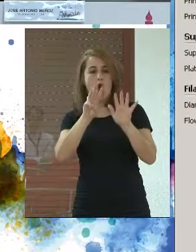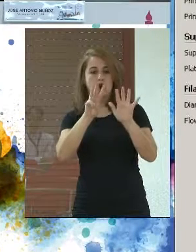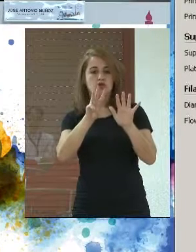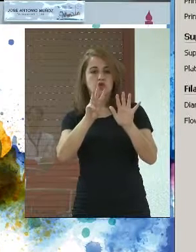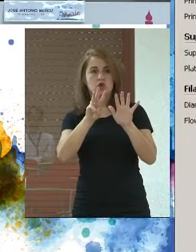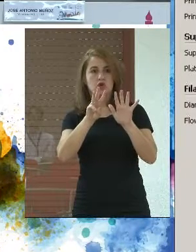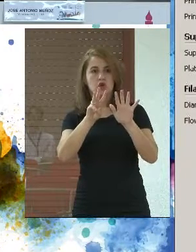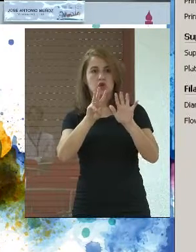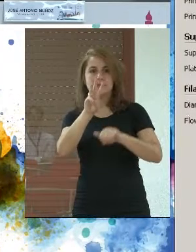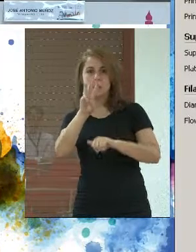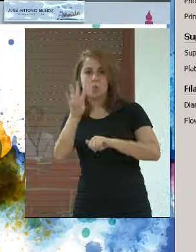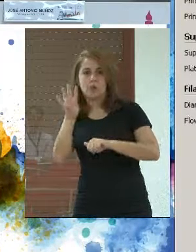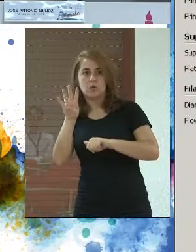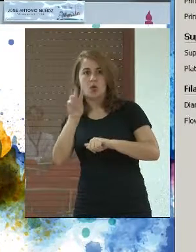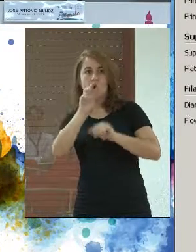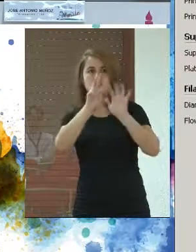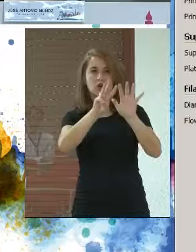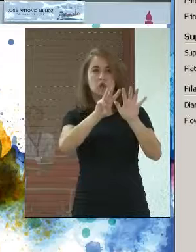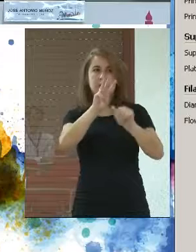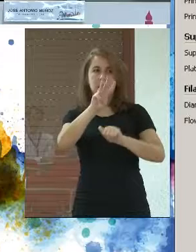I think it says